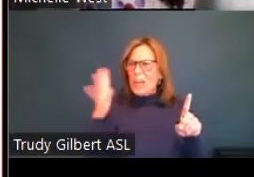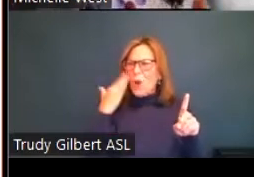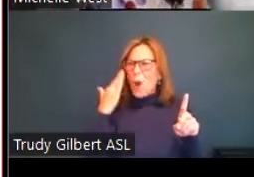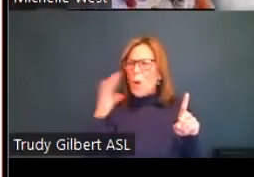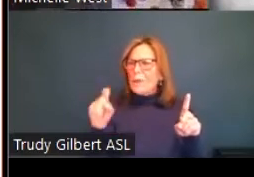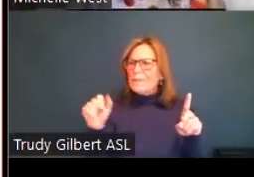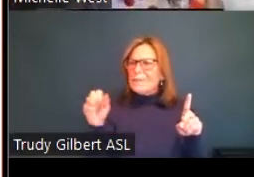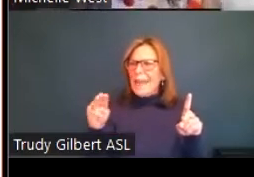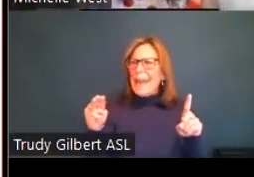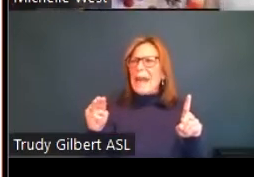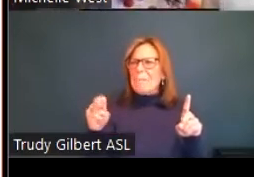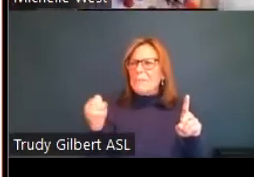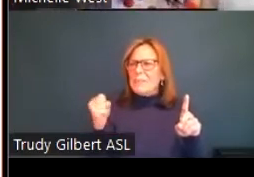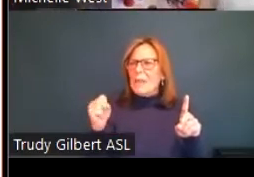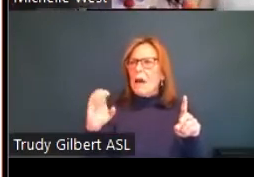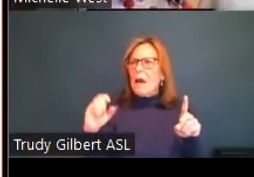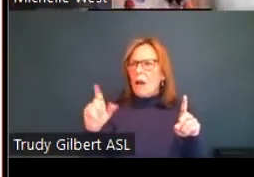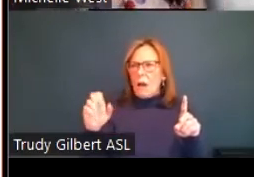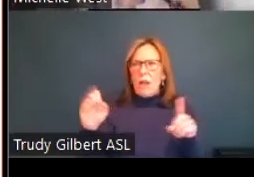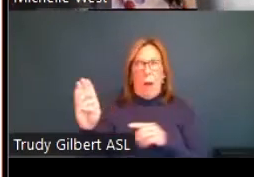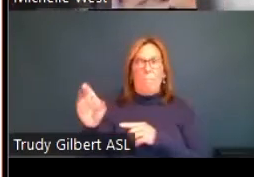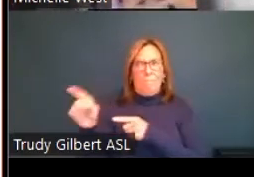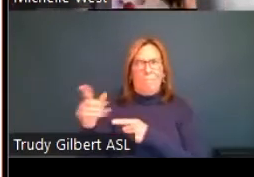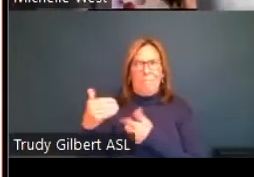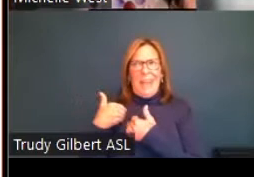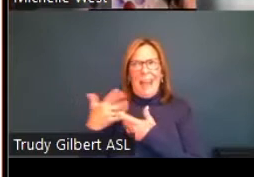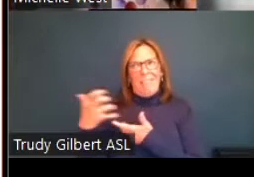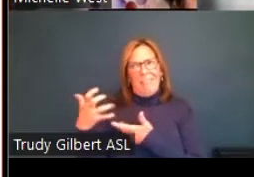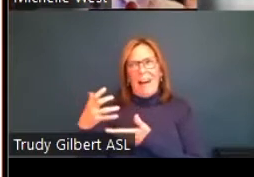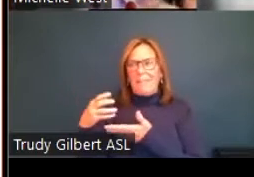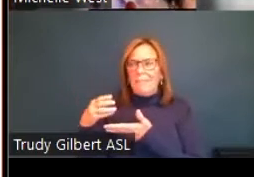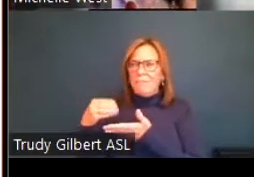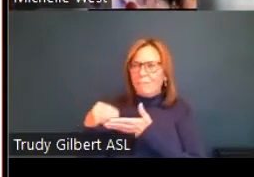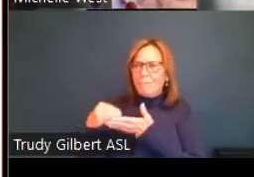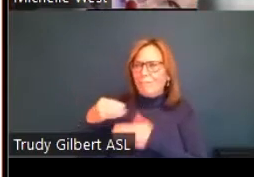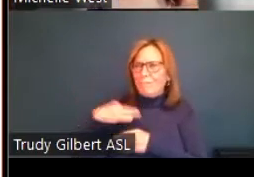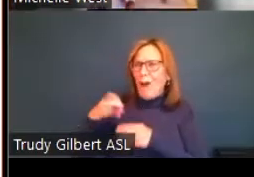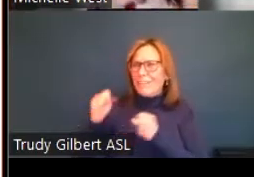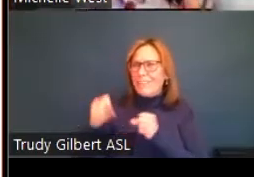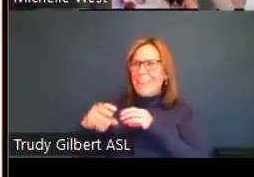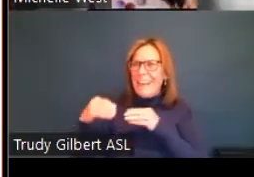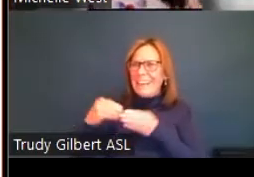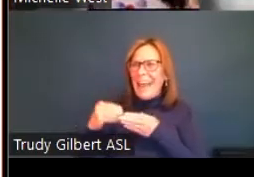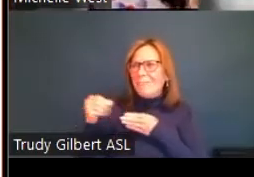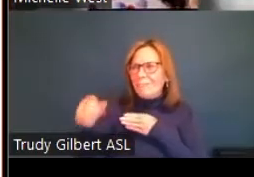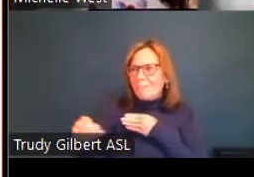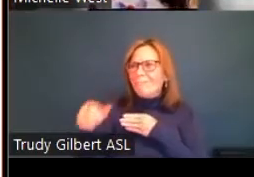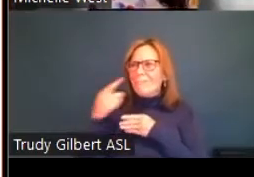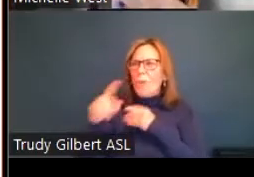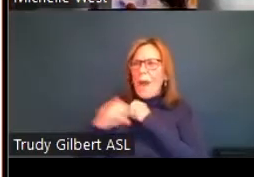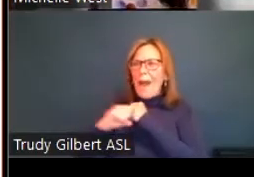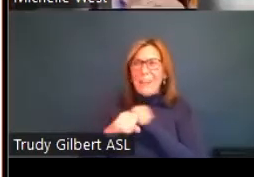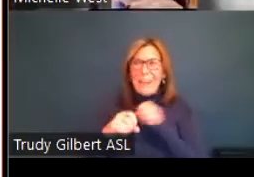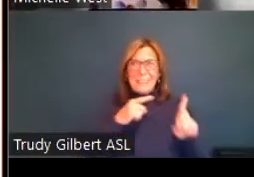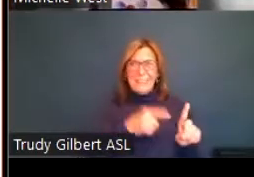capital. That's the one thing with advertising. When you're a center and you haven't advertised before, you have to realize if you don't have the brand identity